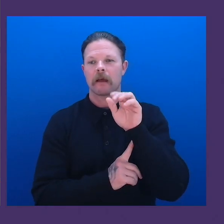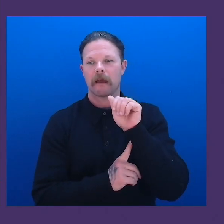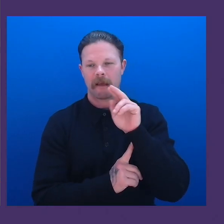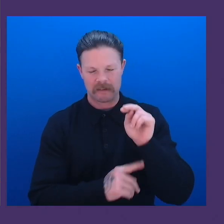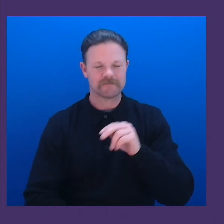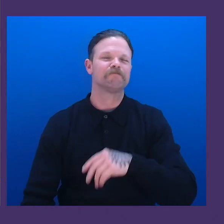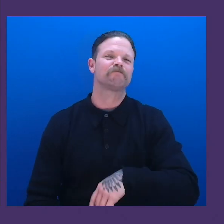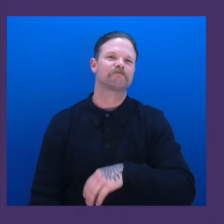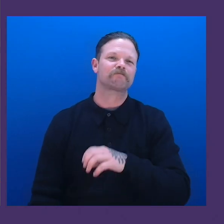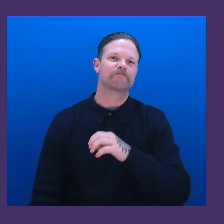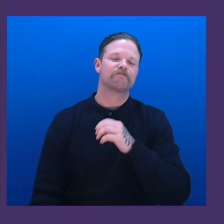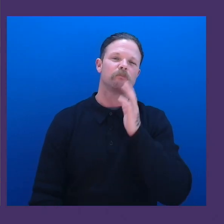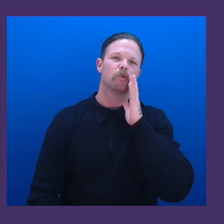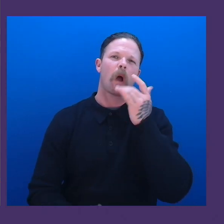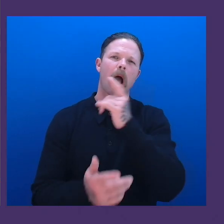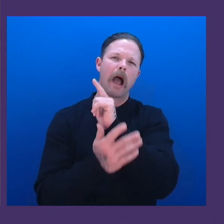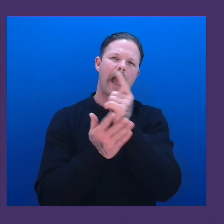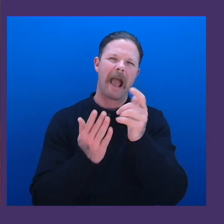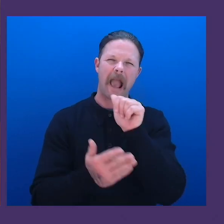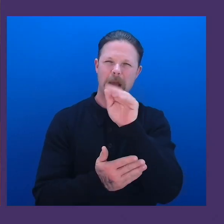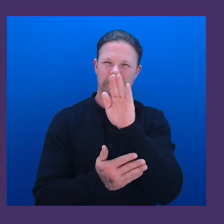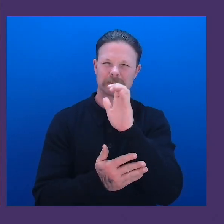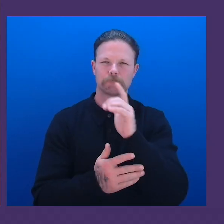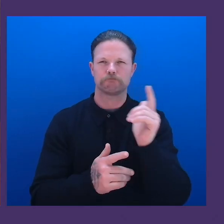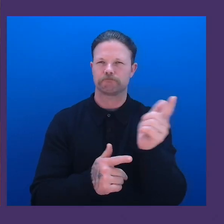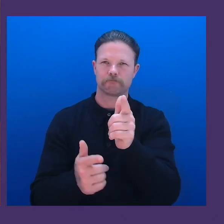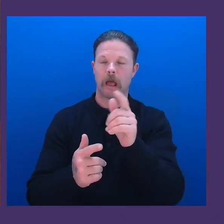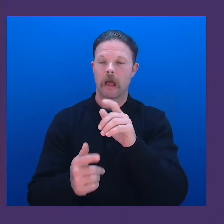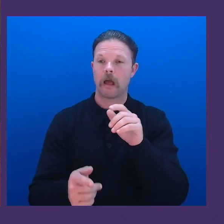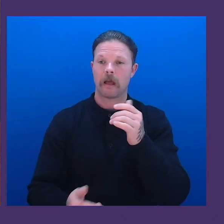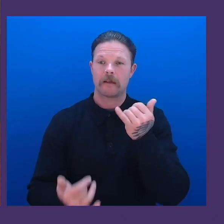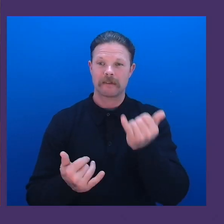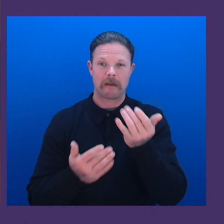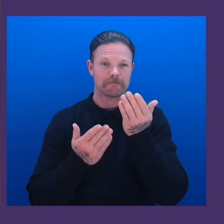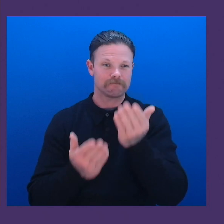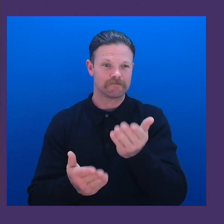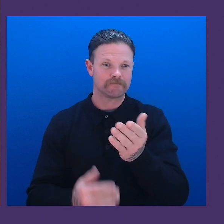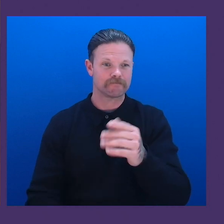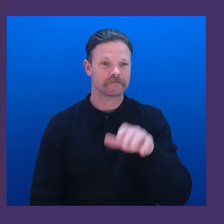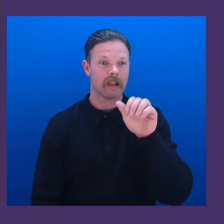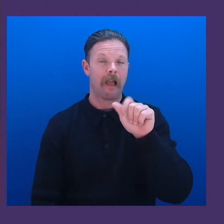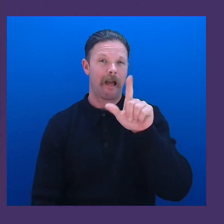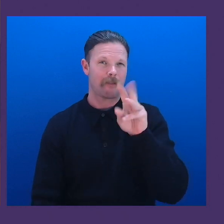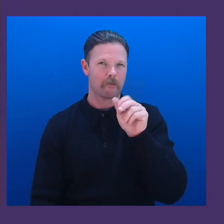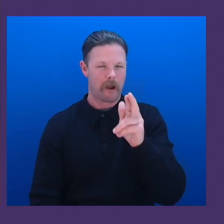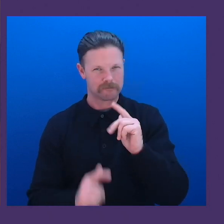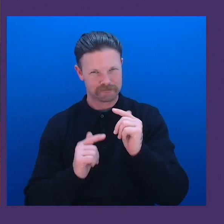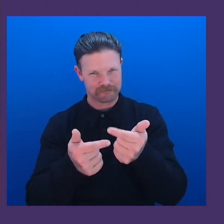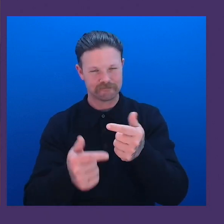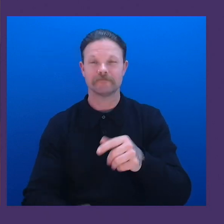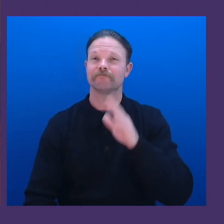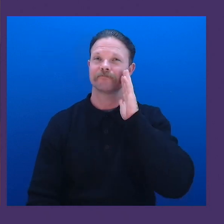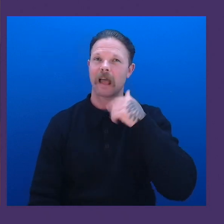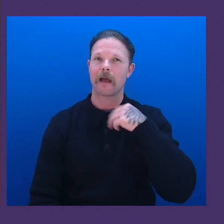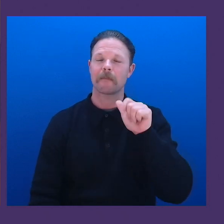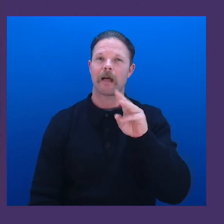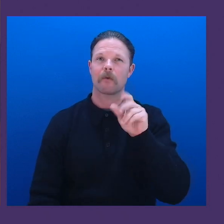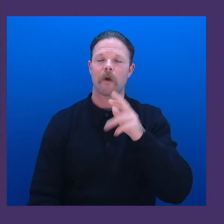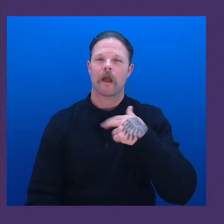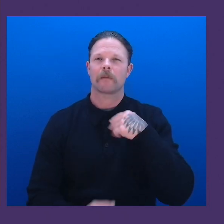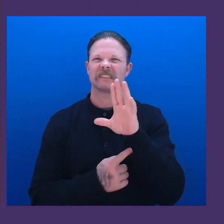alphabetical order. Alwal, over to you. Alvar Pillai. Hey everyone, I'm Alvar. I'm the co-founder and CEO of